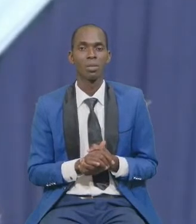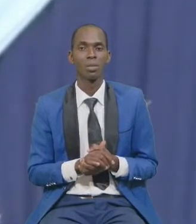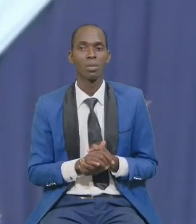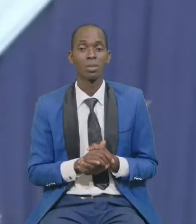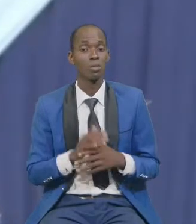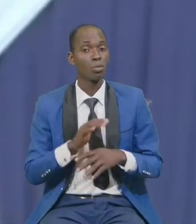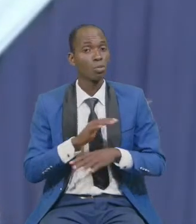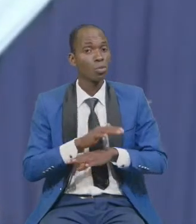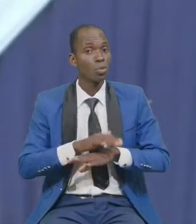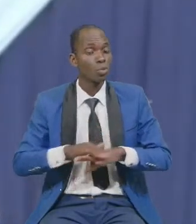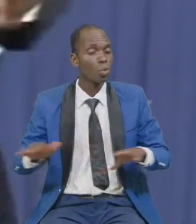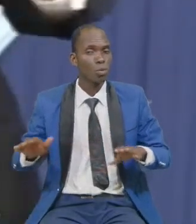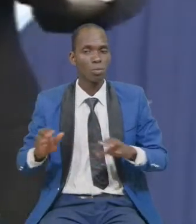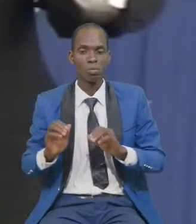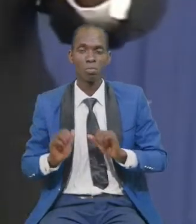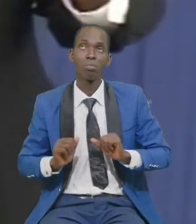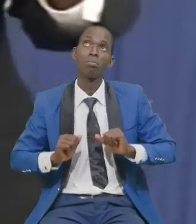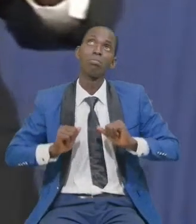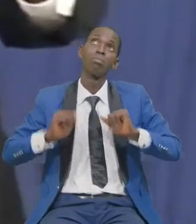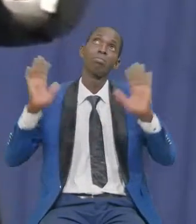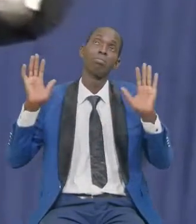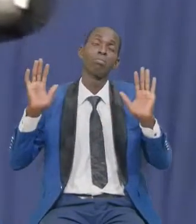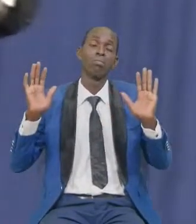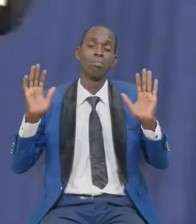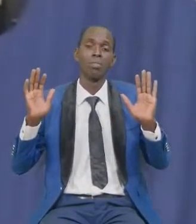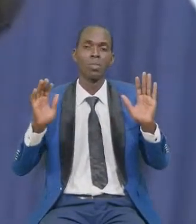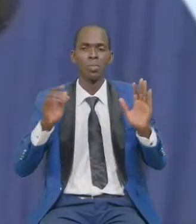Don't give up because of this